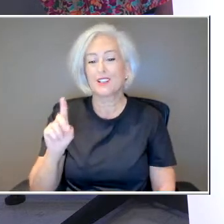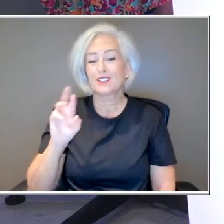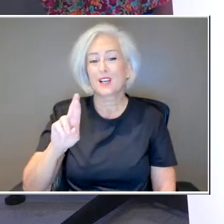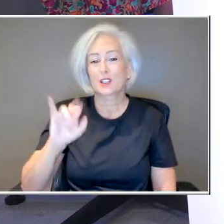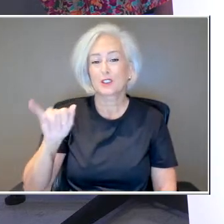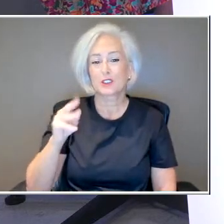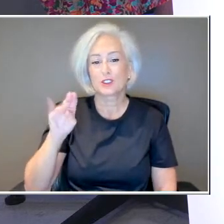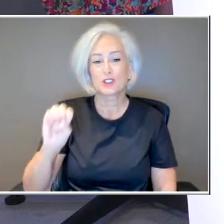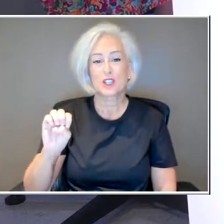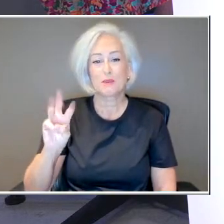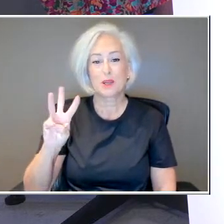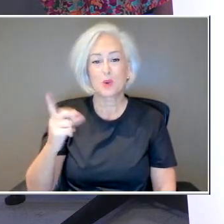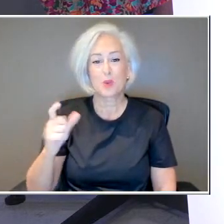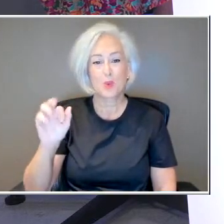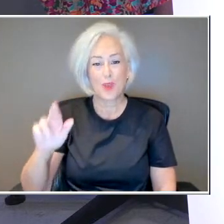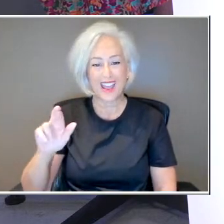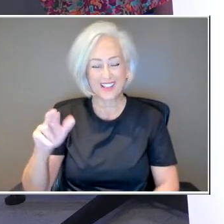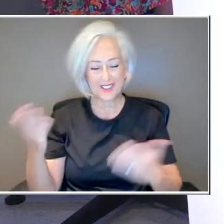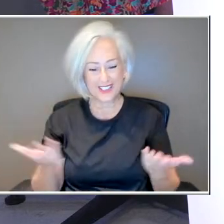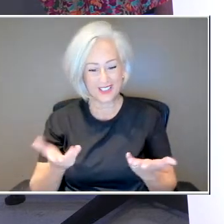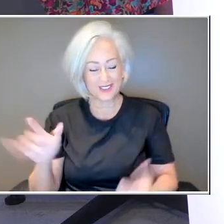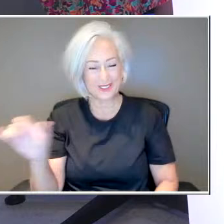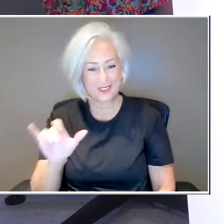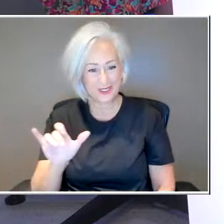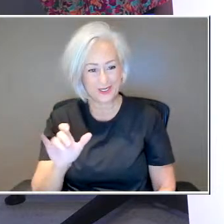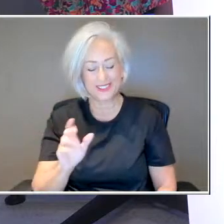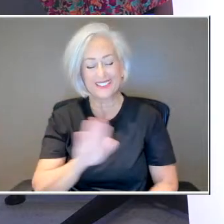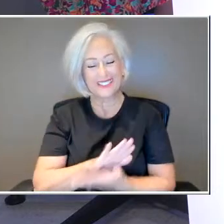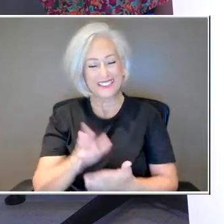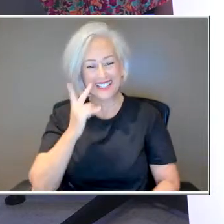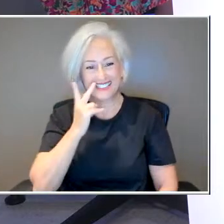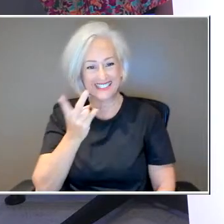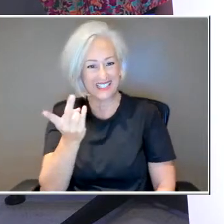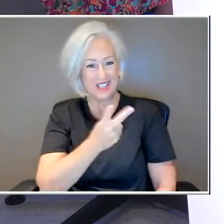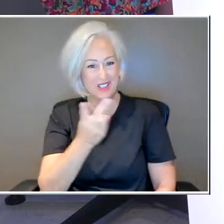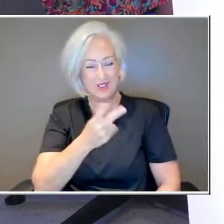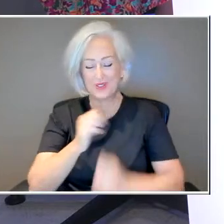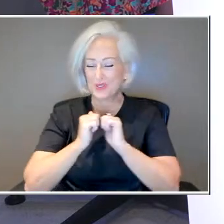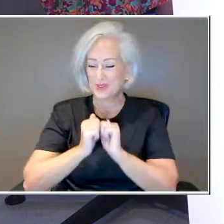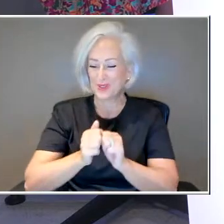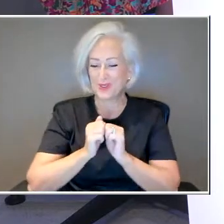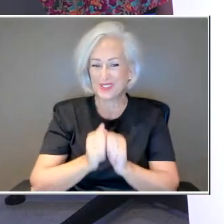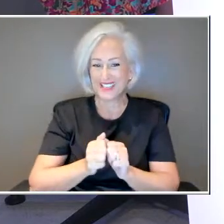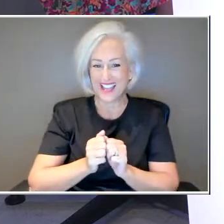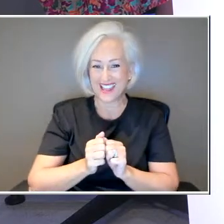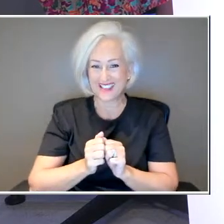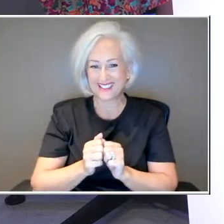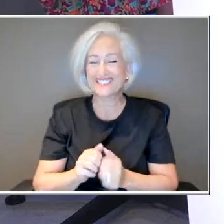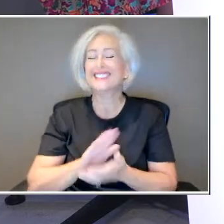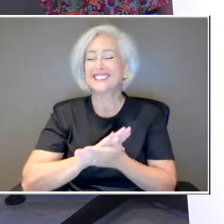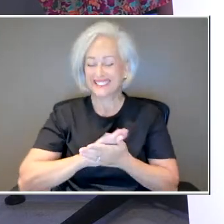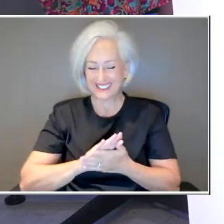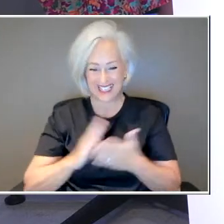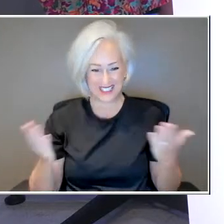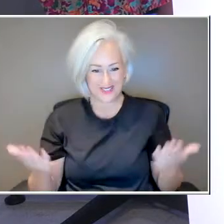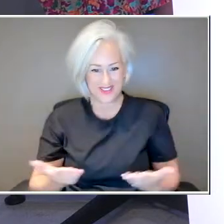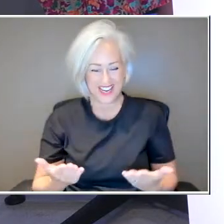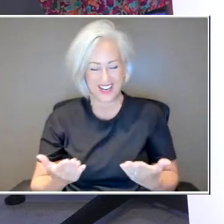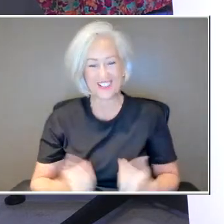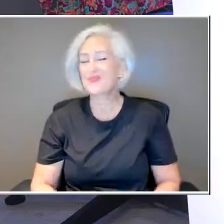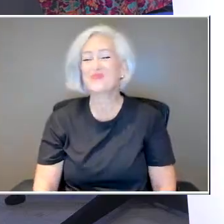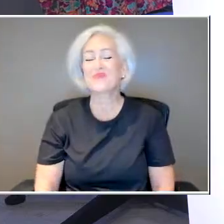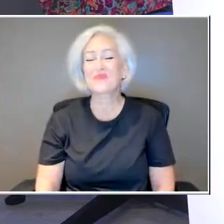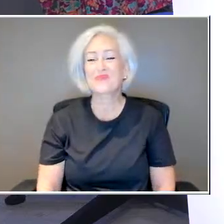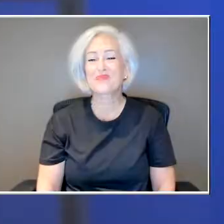Good to have you. Thank you. Nice to see you two here together. It is wonderful to be here on this side of this journey. It is. Well, we're going to learn more about that here in just a